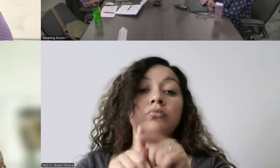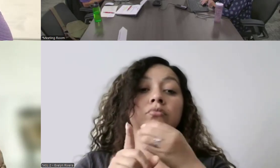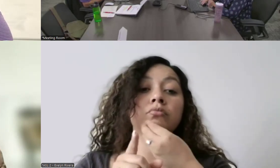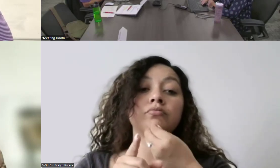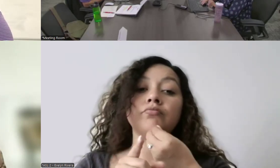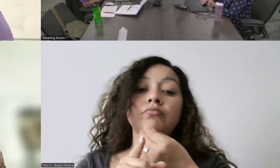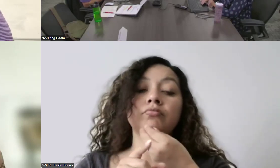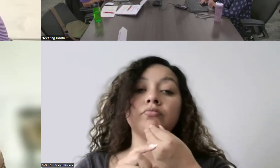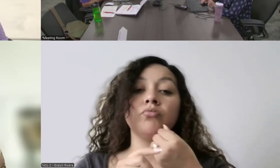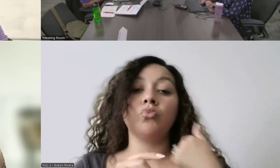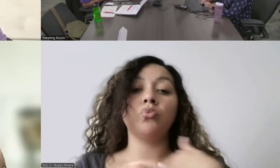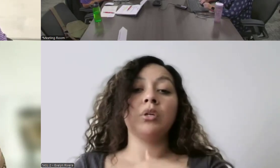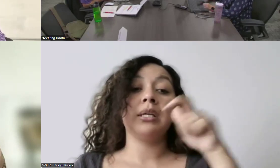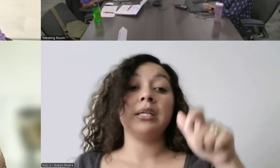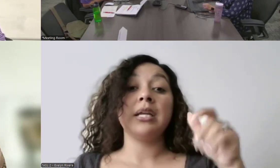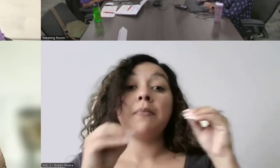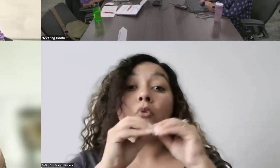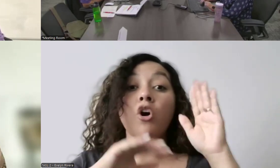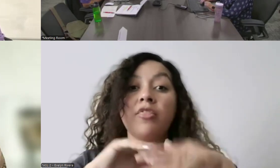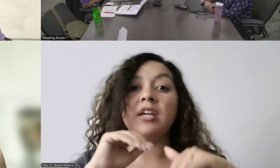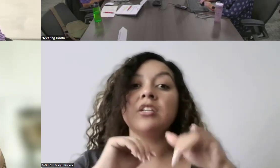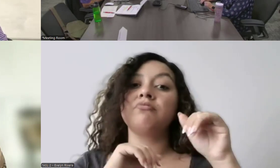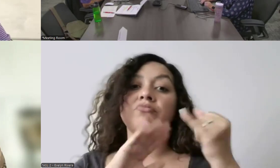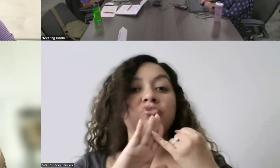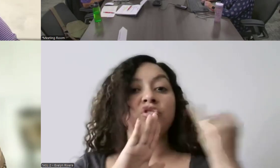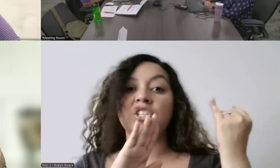need more than just robots and AI to solve